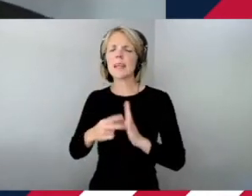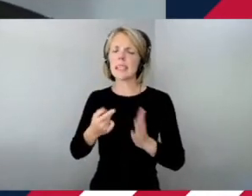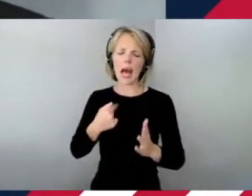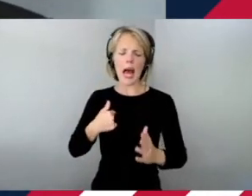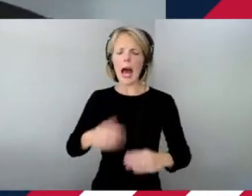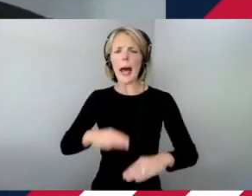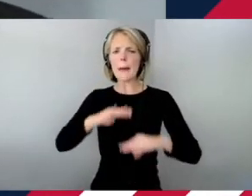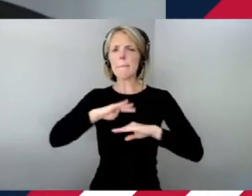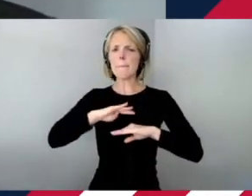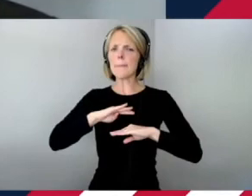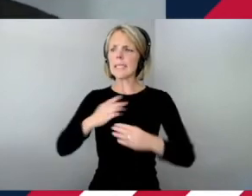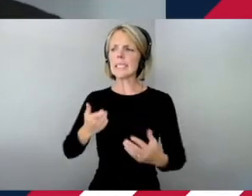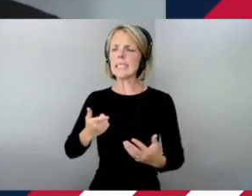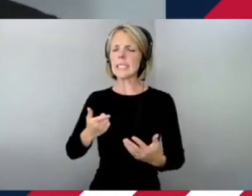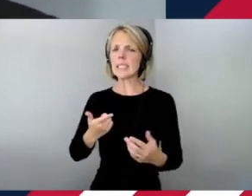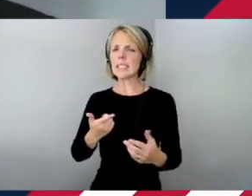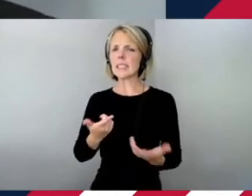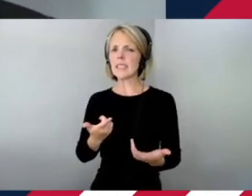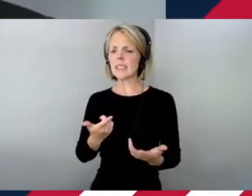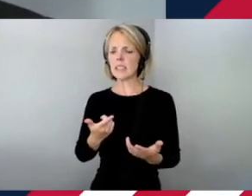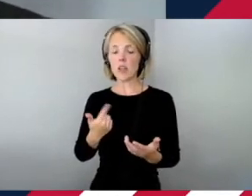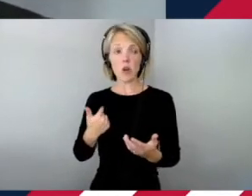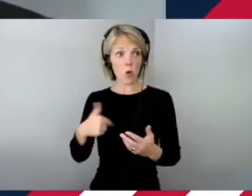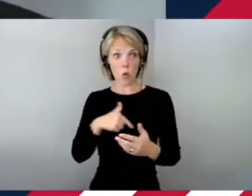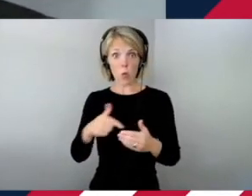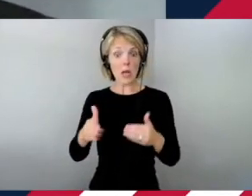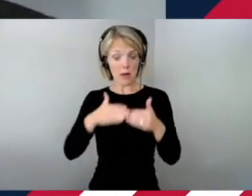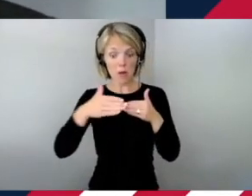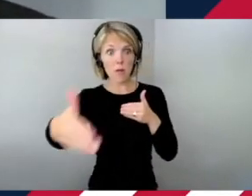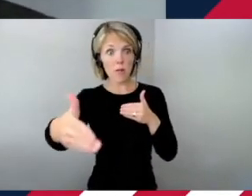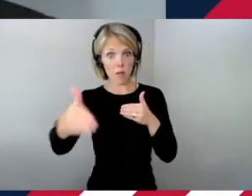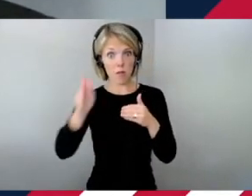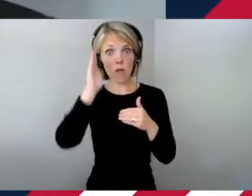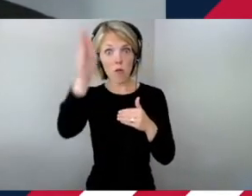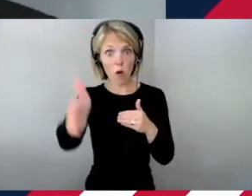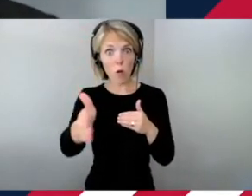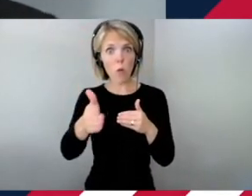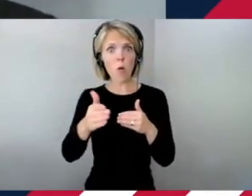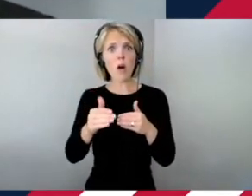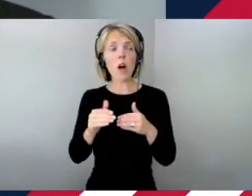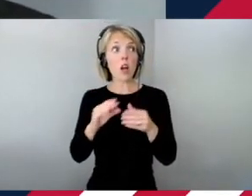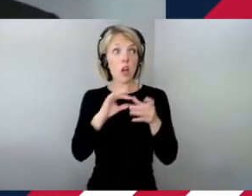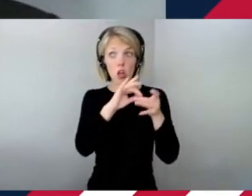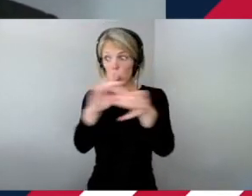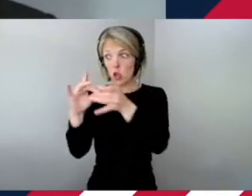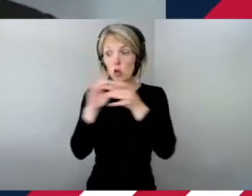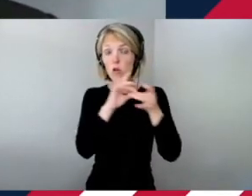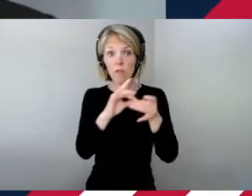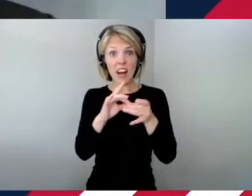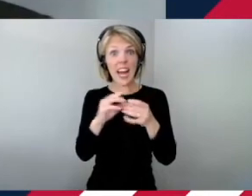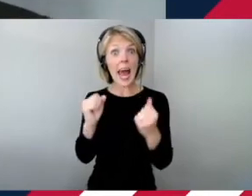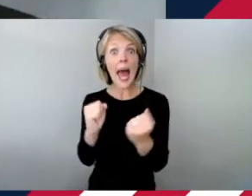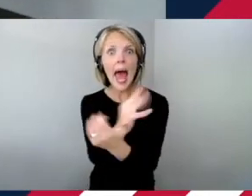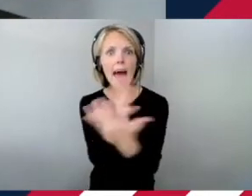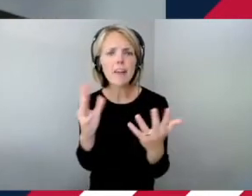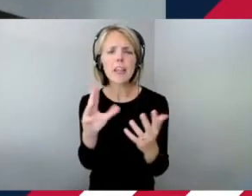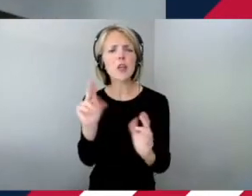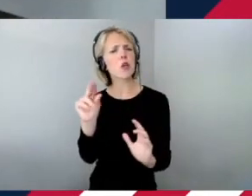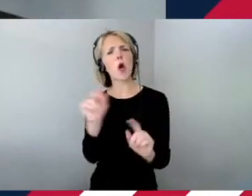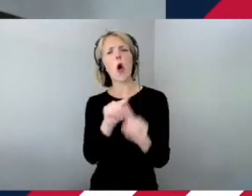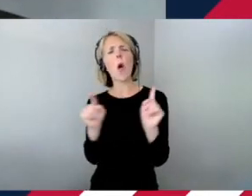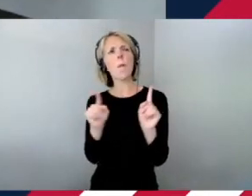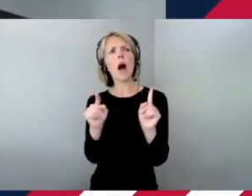going forward, unified, not on every single issue, but on the general